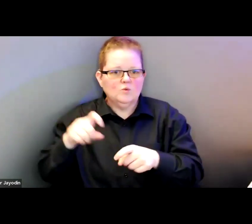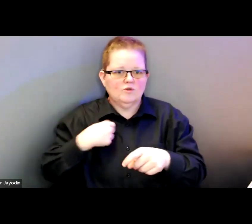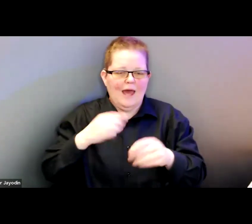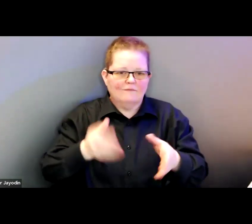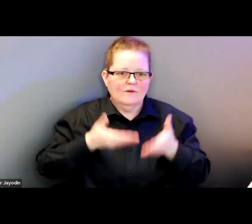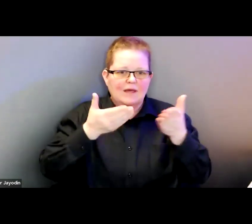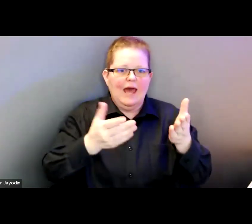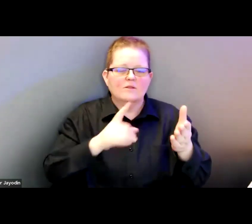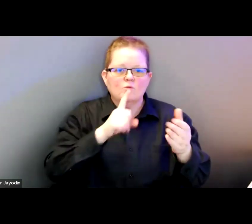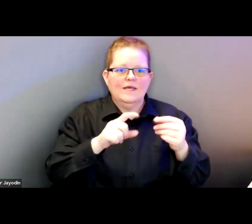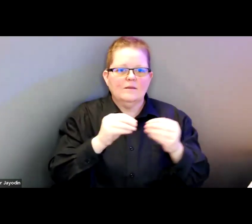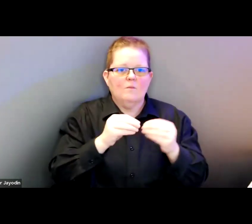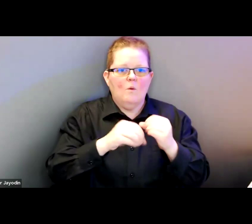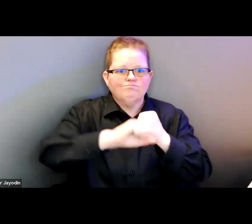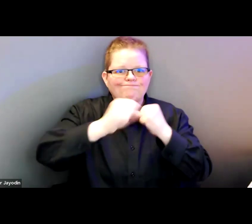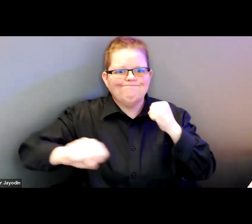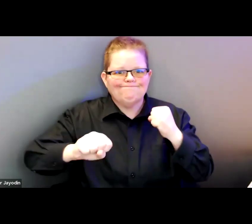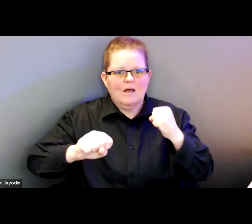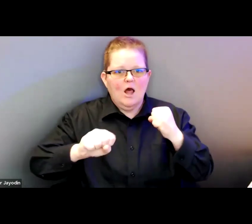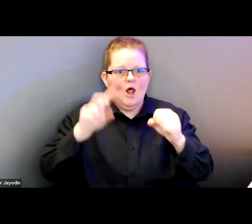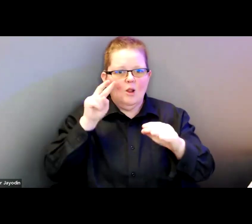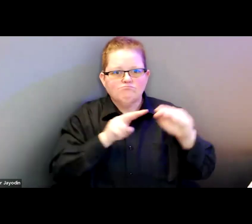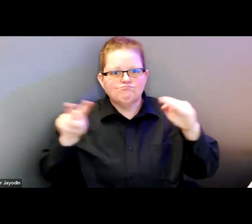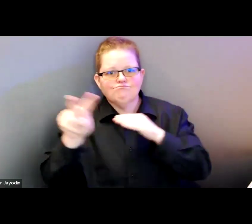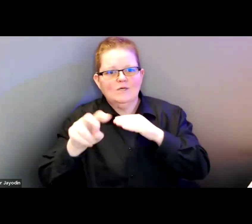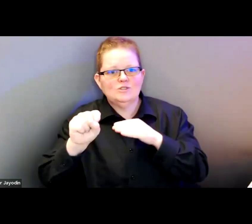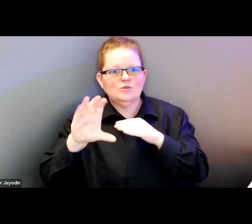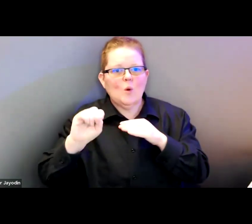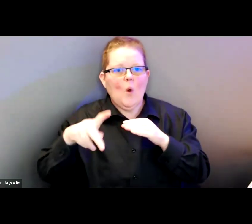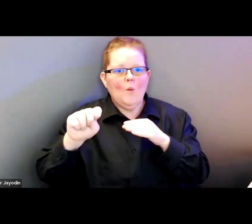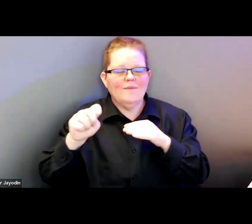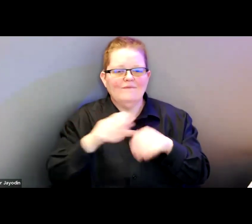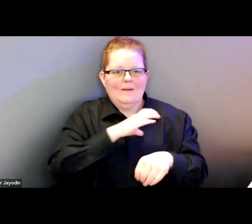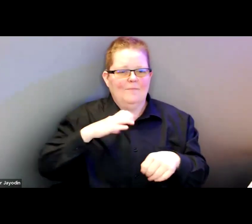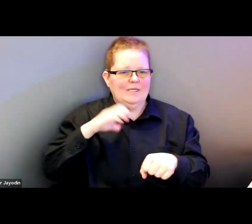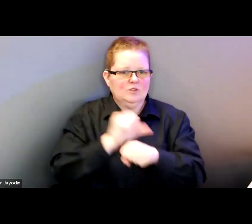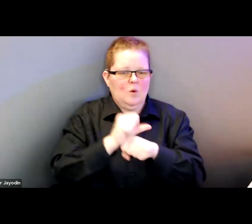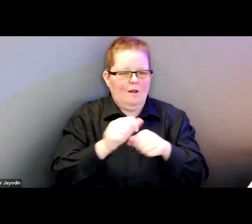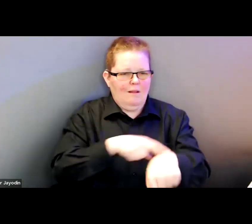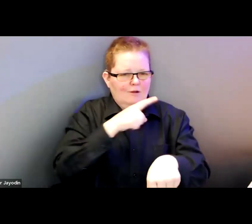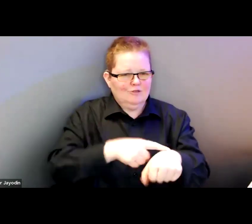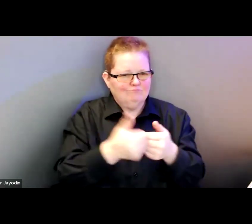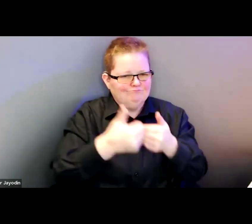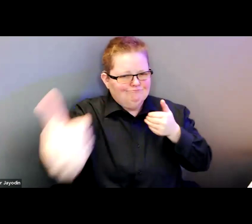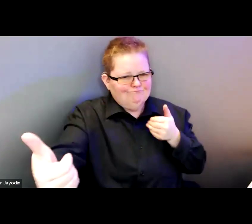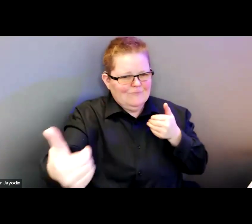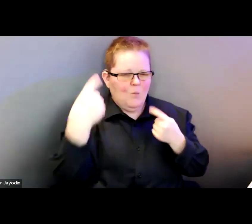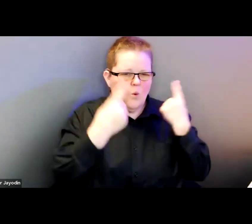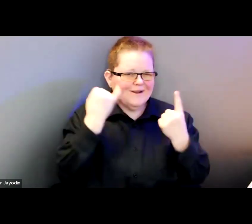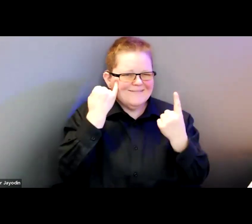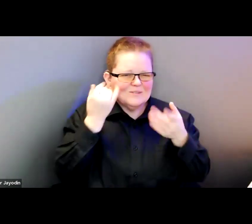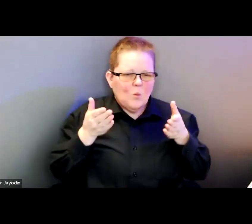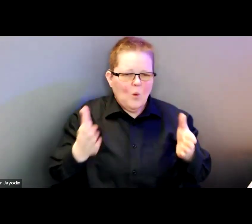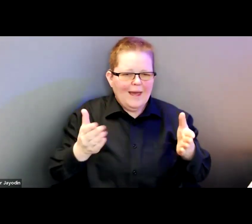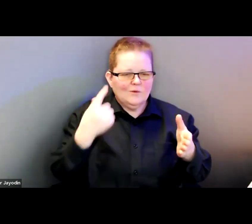longer scope of the committee's work is, I just wondering if there is like a way to think about this as best practices